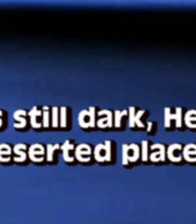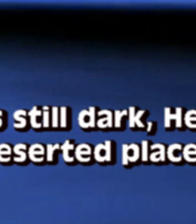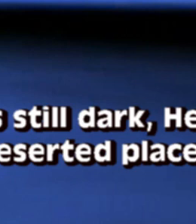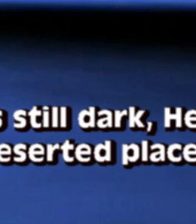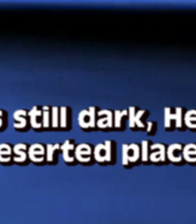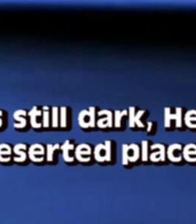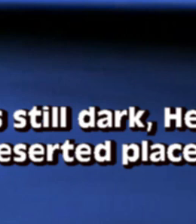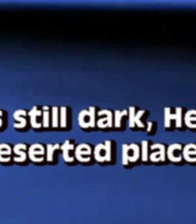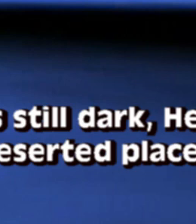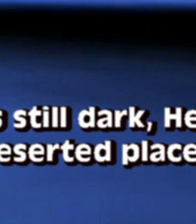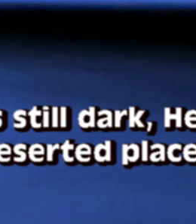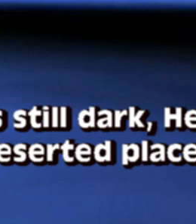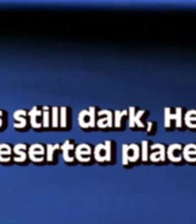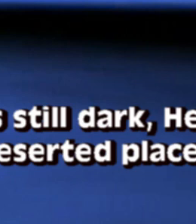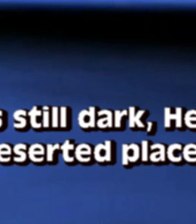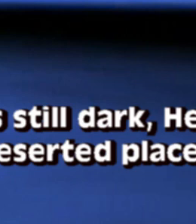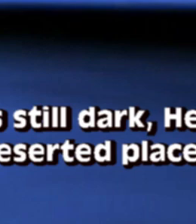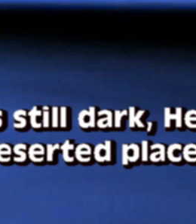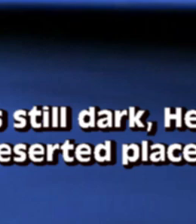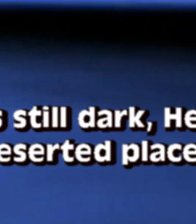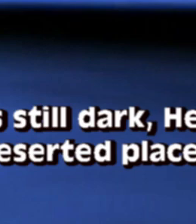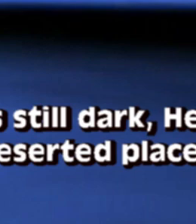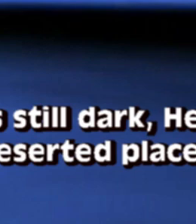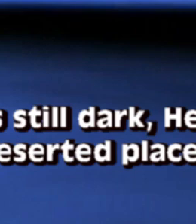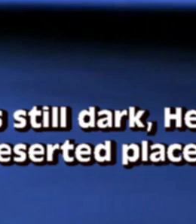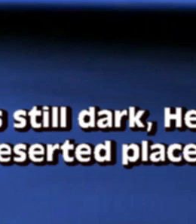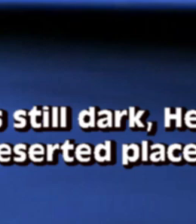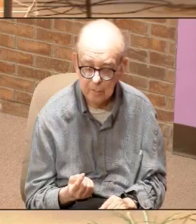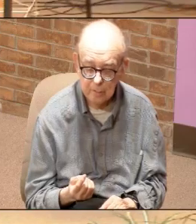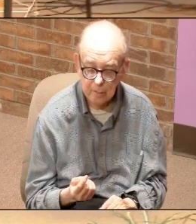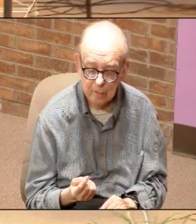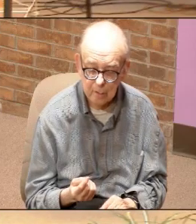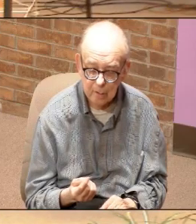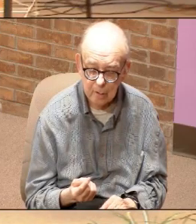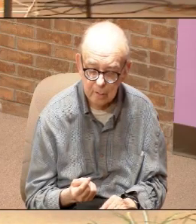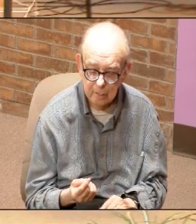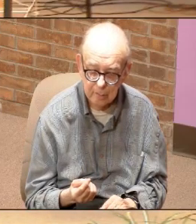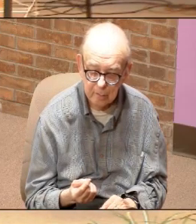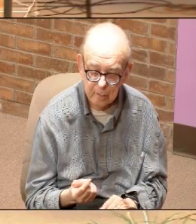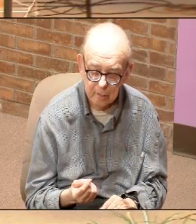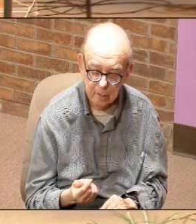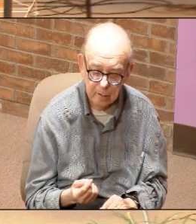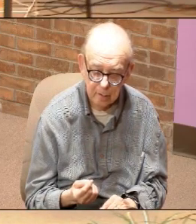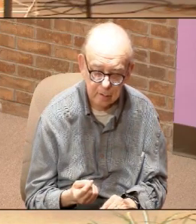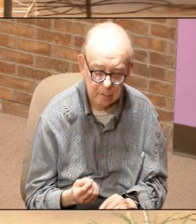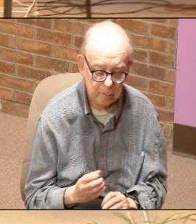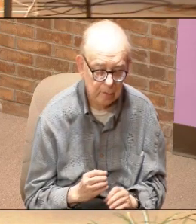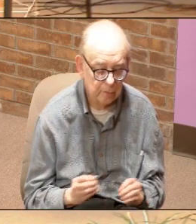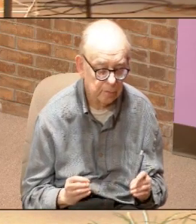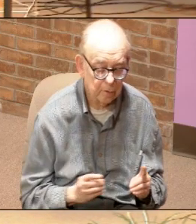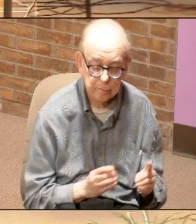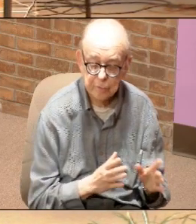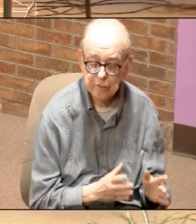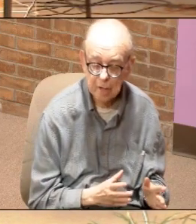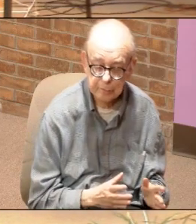And there he was all alone. no